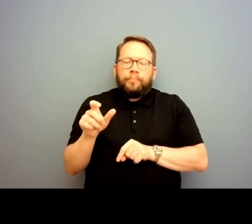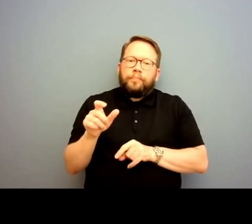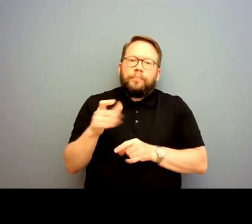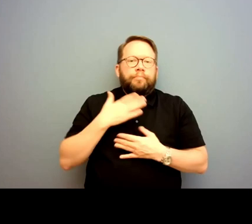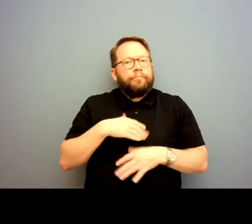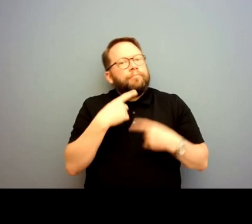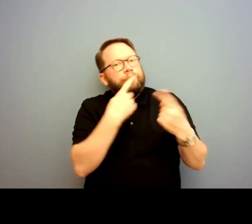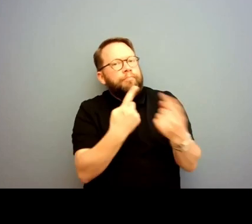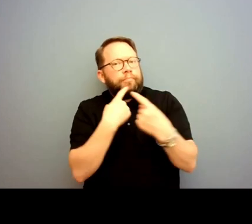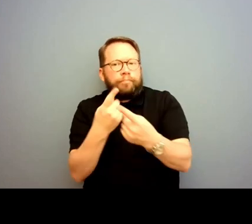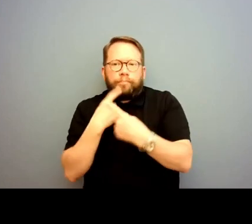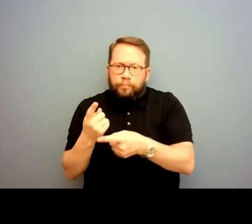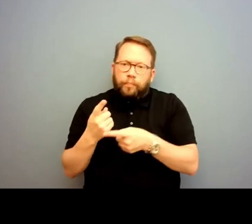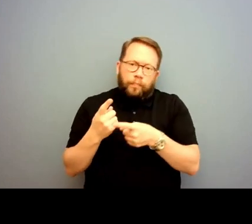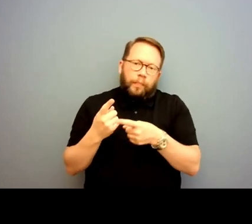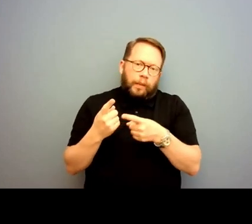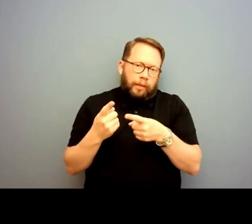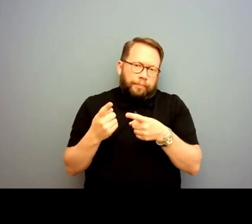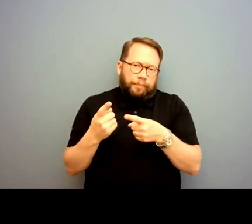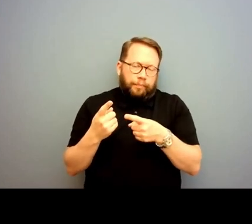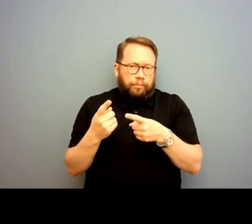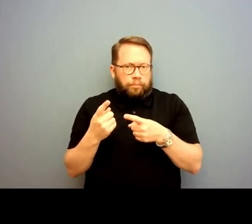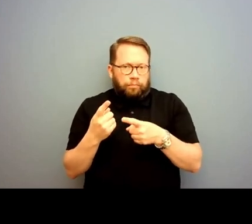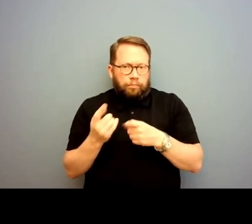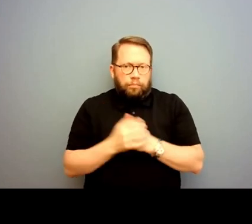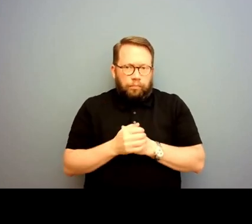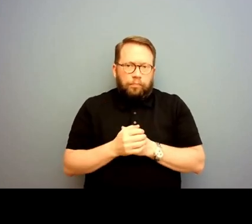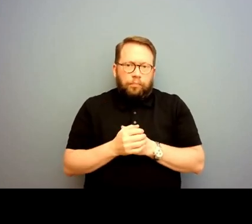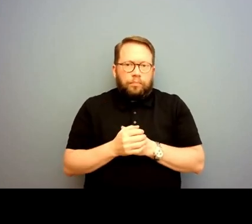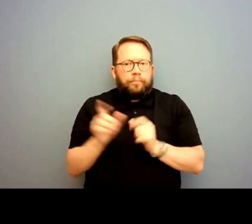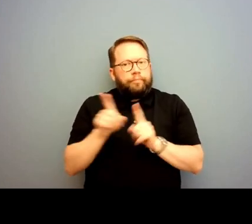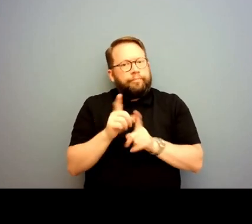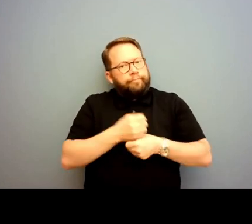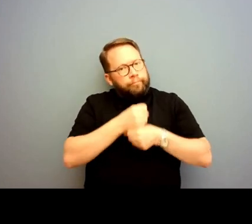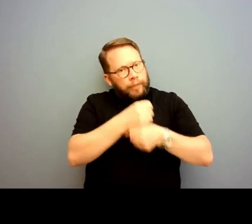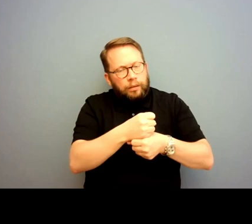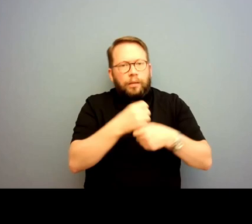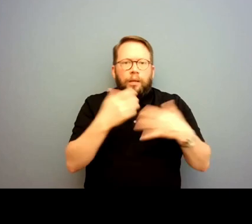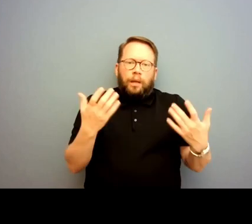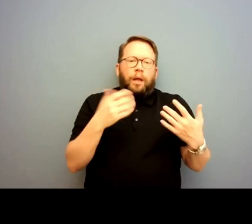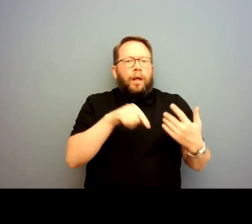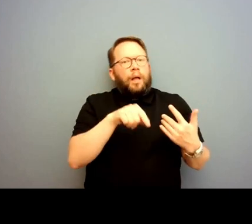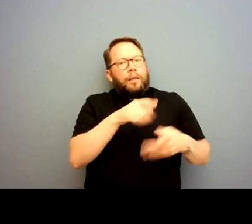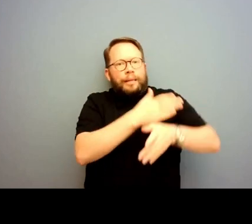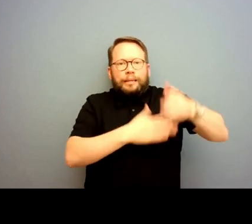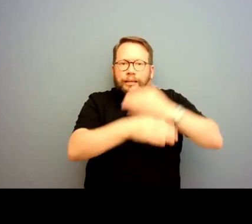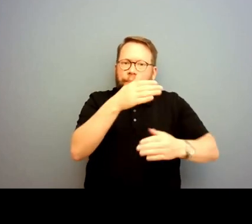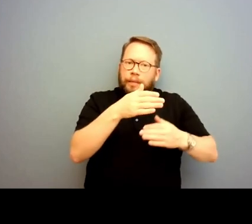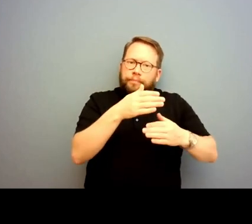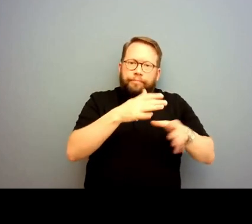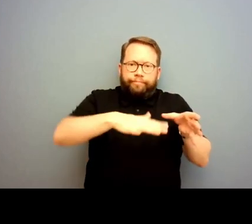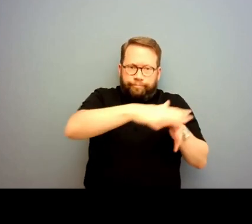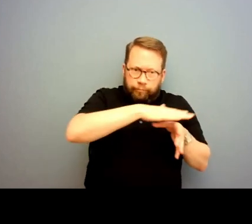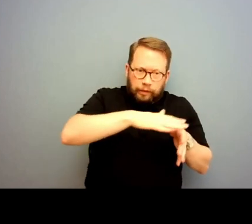organizations representing persons with disabilities and persons with dementia. And we